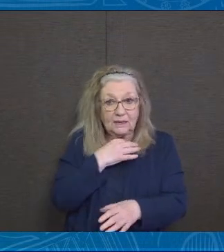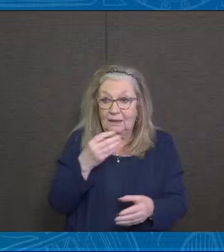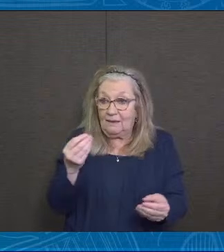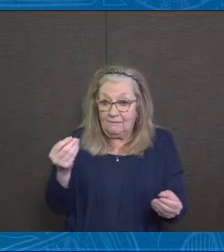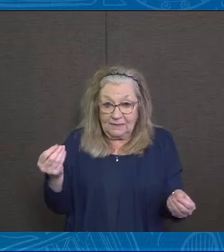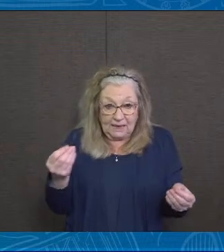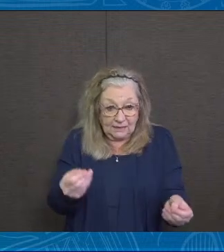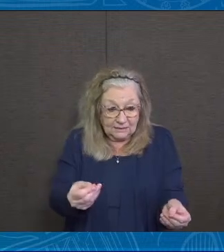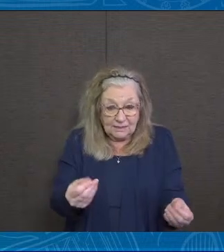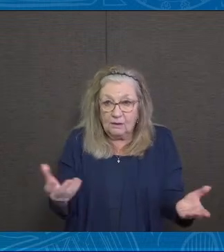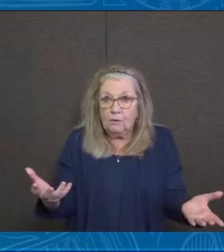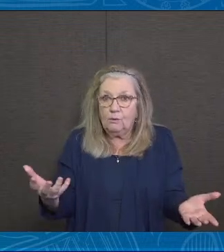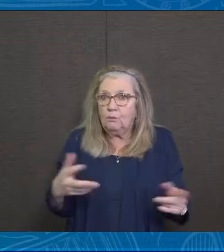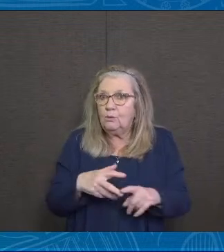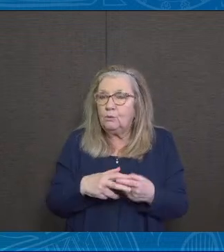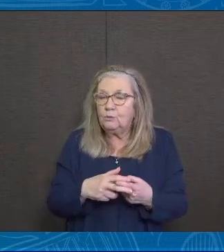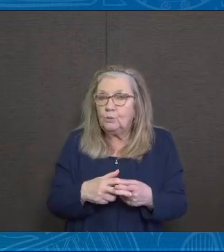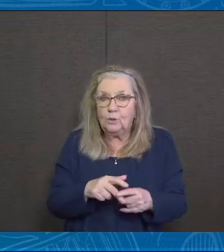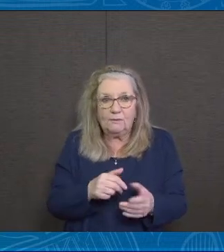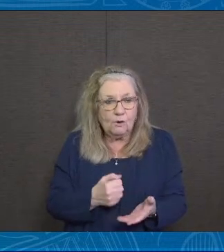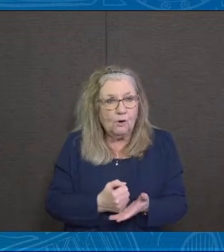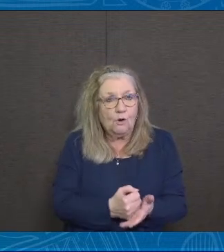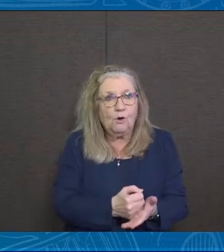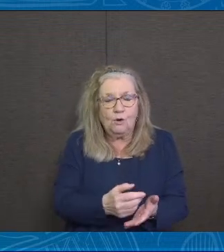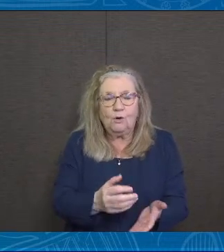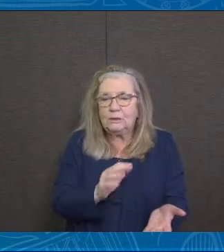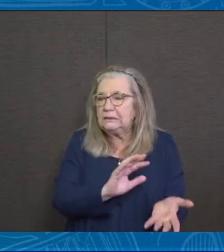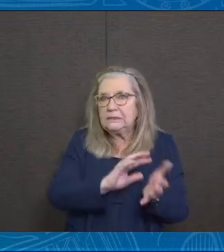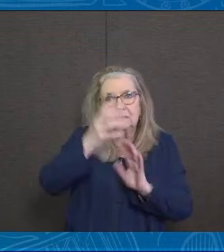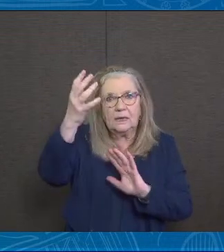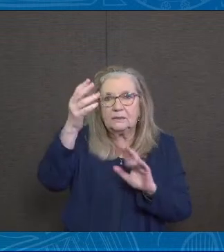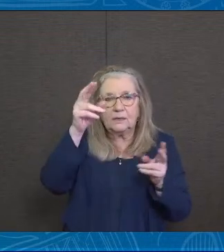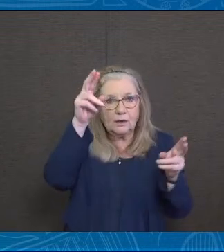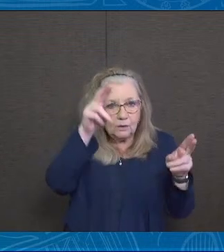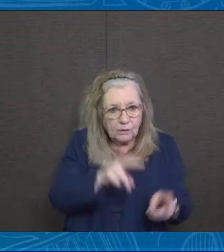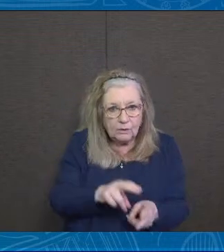financial tools for disaster risk reduction? Over to you.